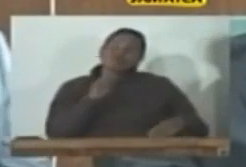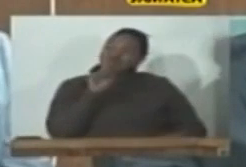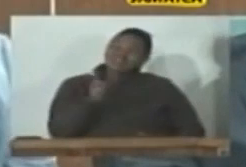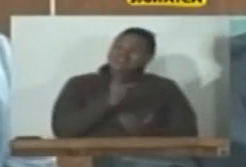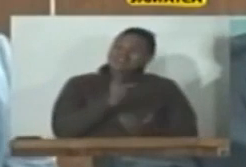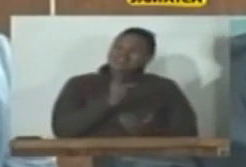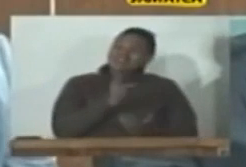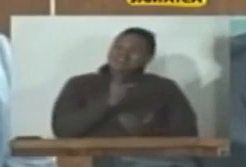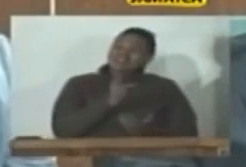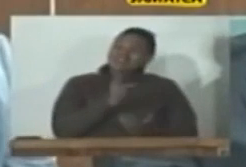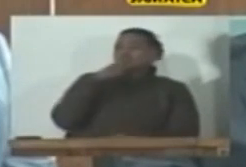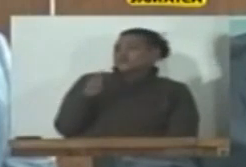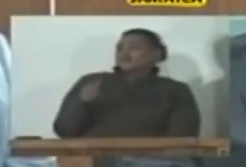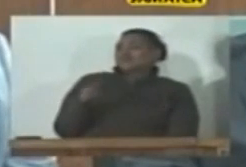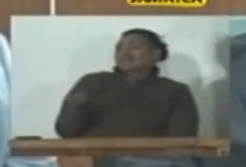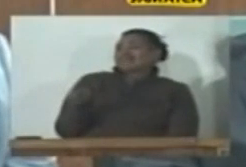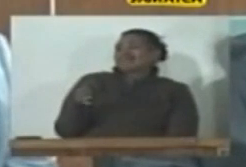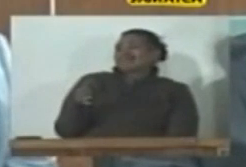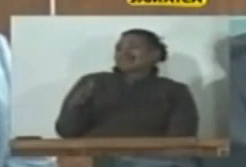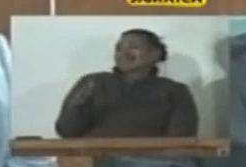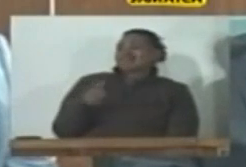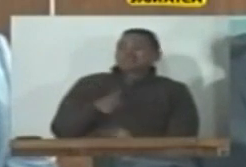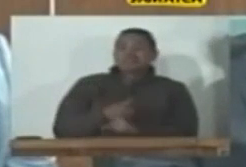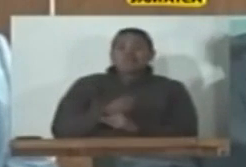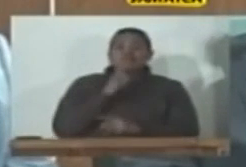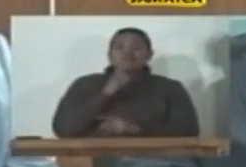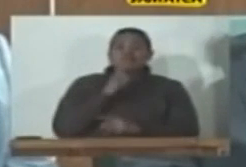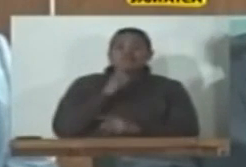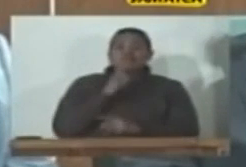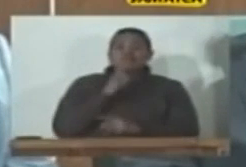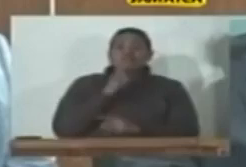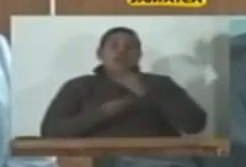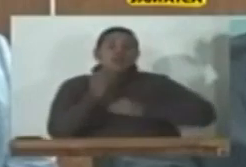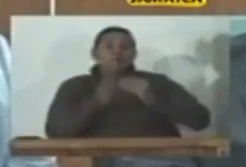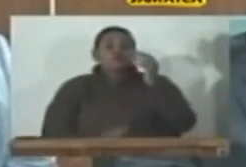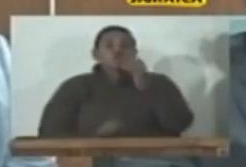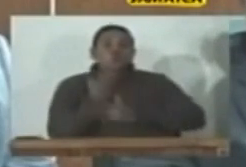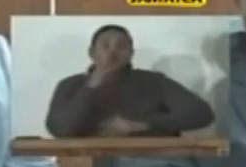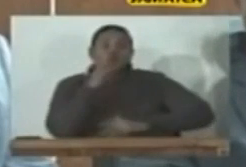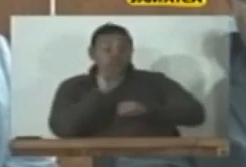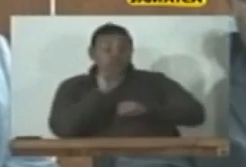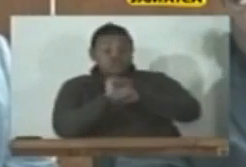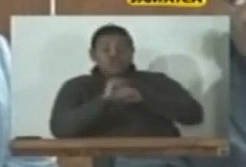Job Creation, headed by the Prime Minister, must take full responsibility.